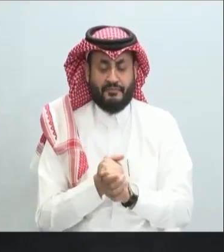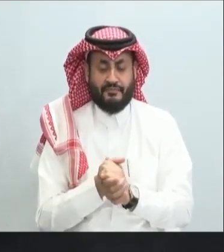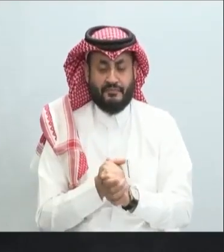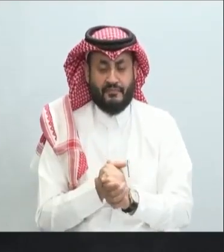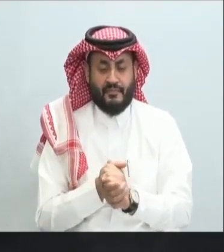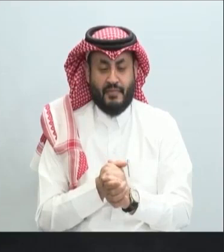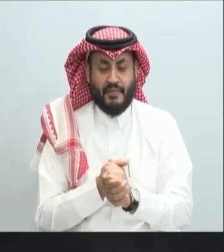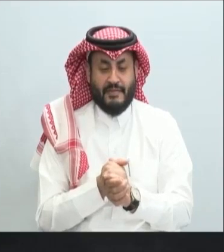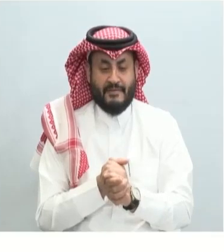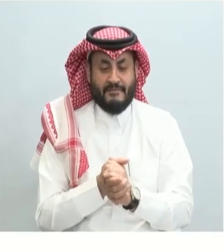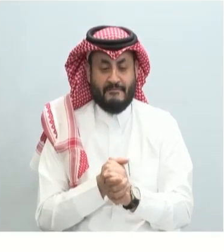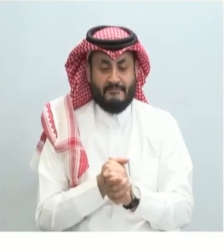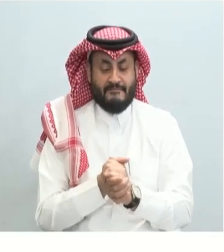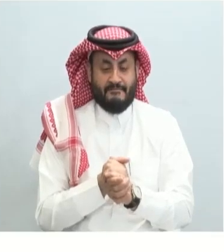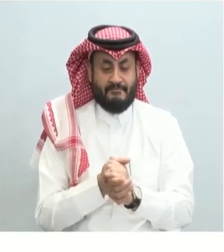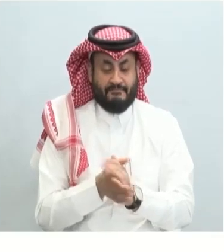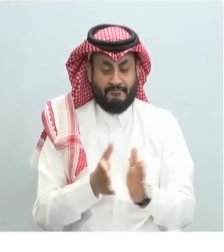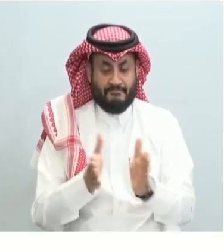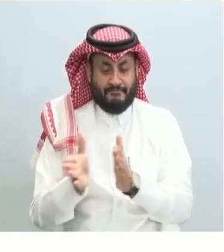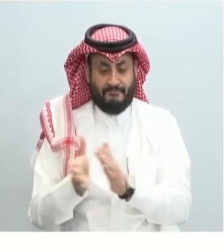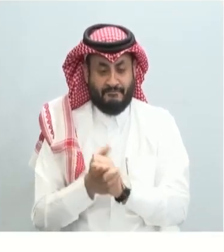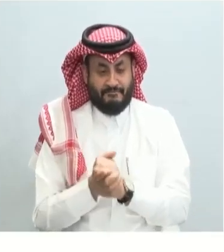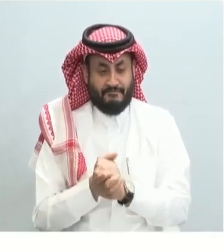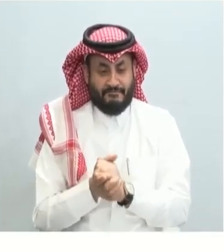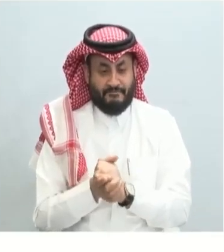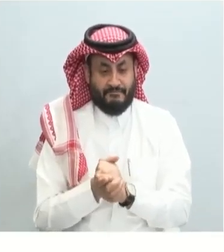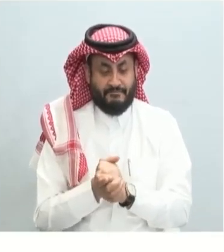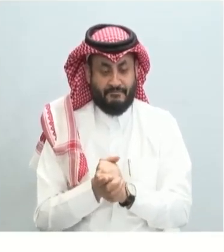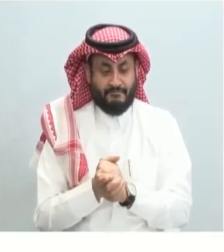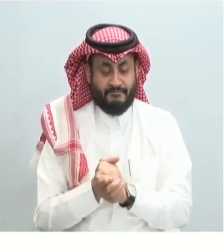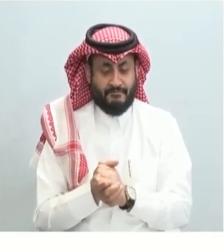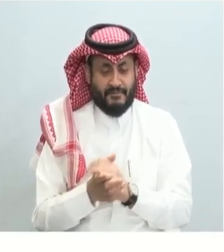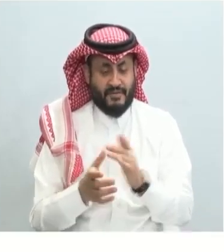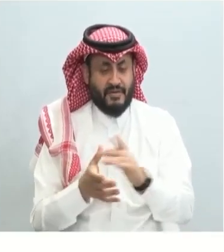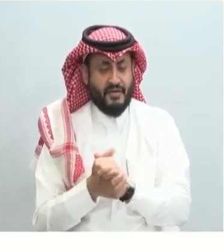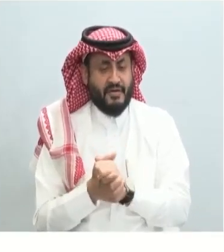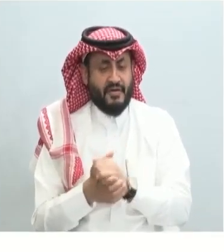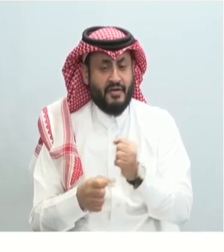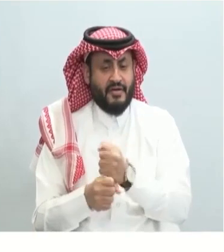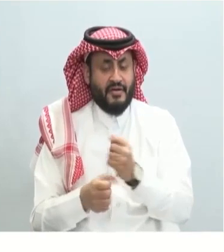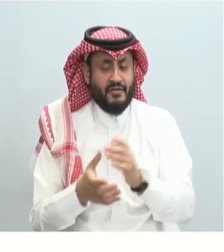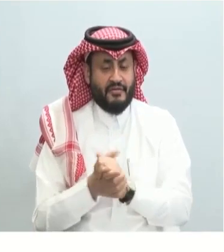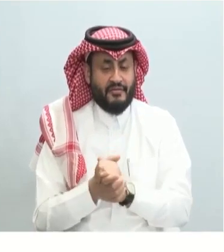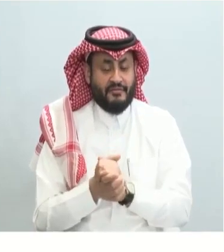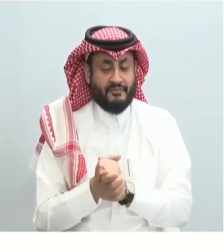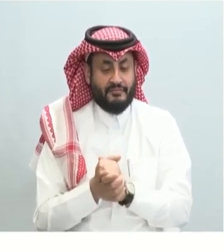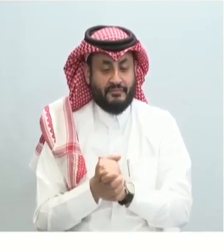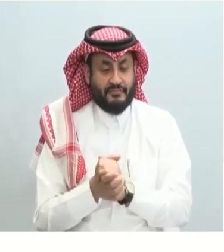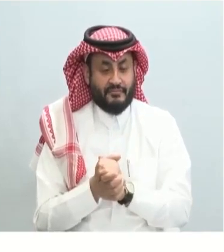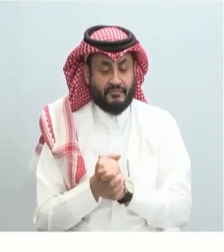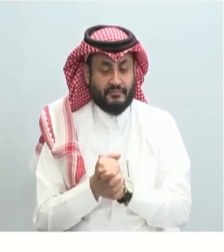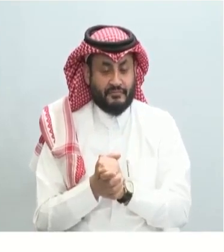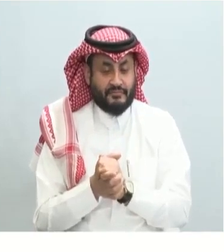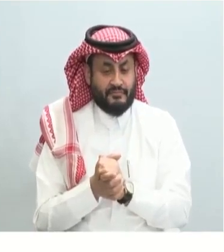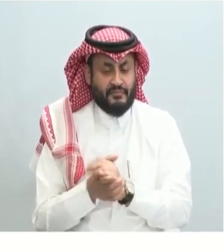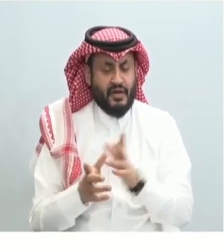like. And after this, we did, in this lesson, we did listen to a game, or we learned